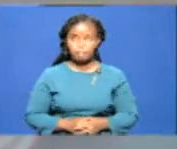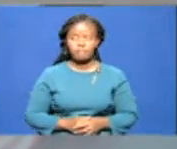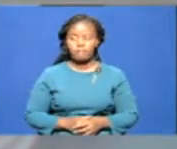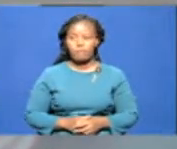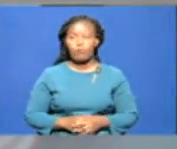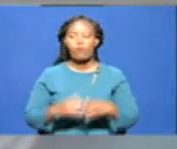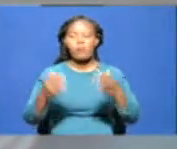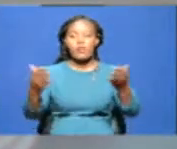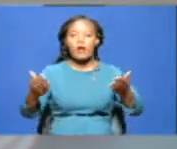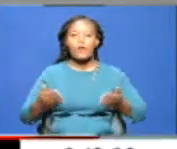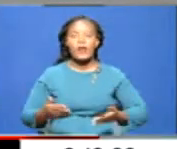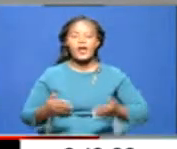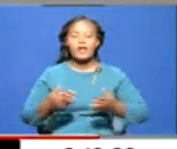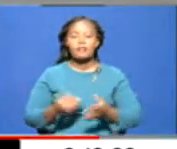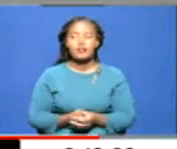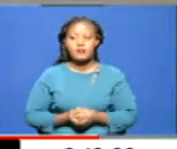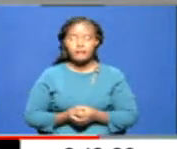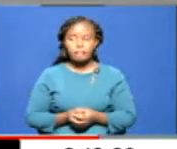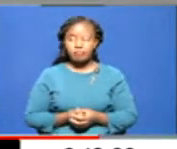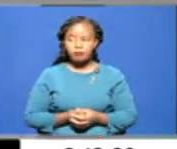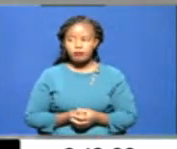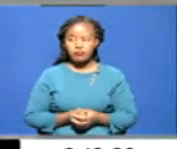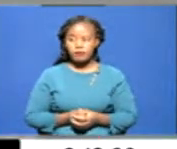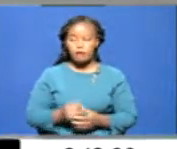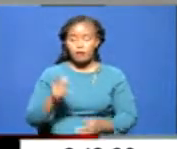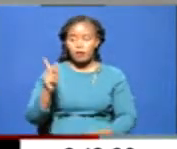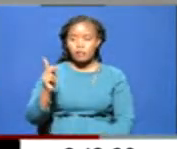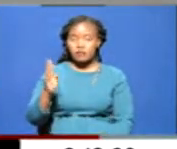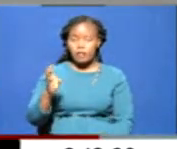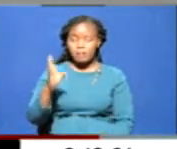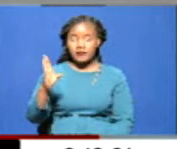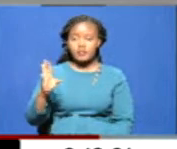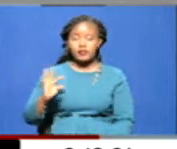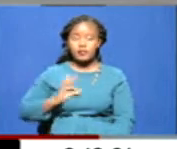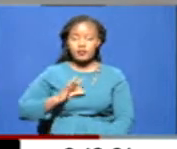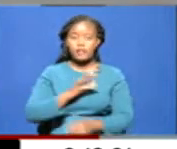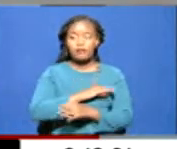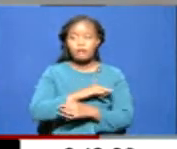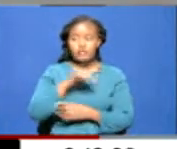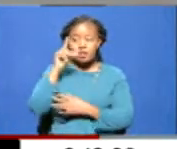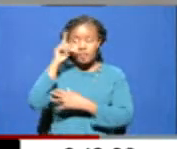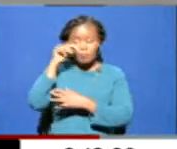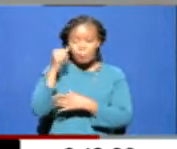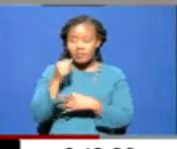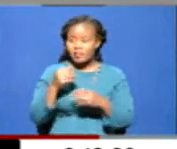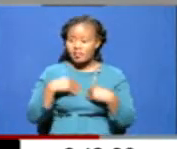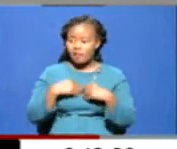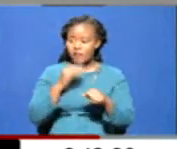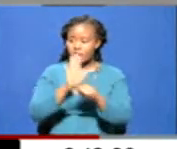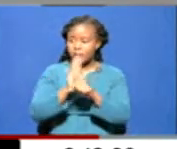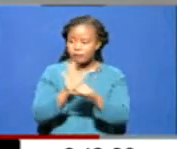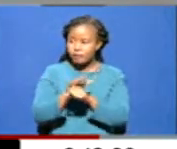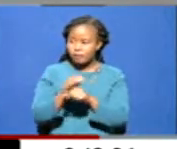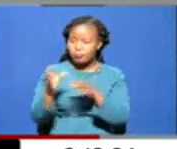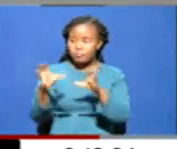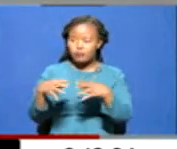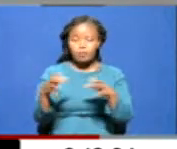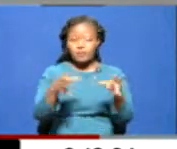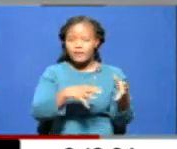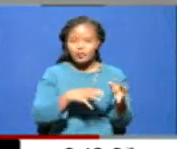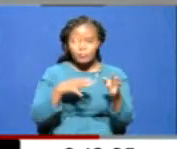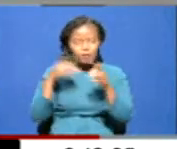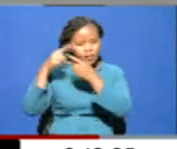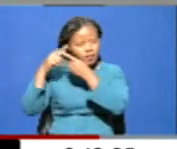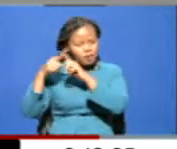Welcome back. Now, Kenya Broadcasting Corporation staff in Mombasa are ahead of us. They held their end-year party reflecting on the year that